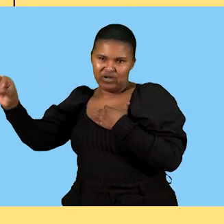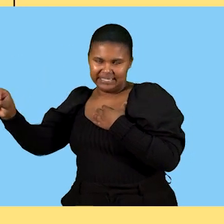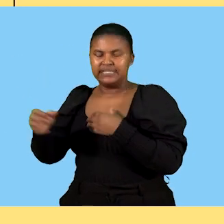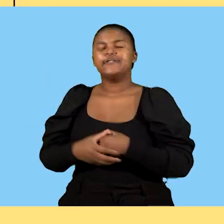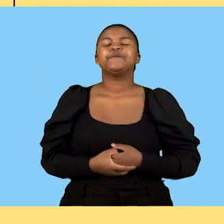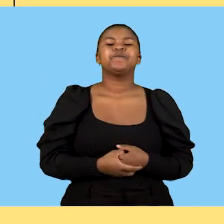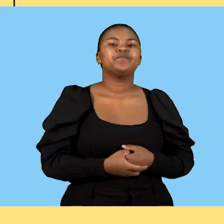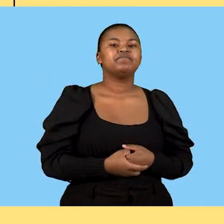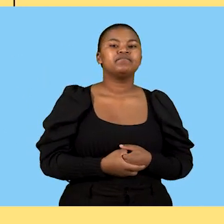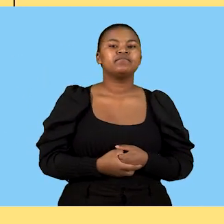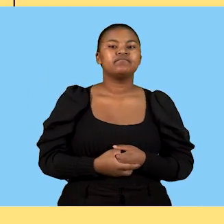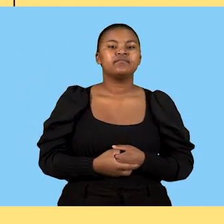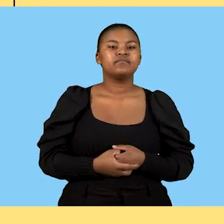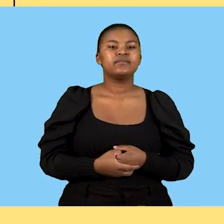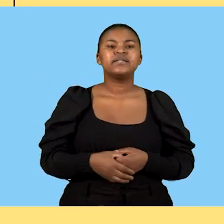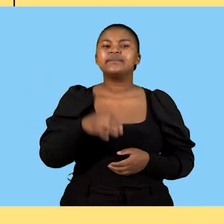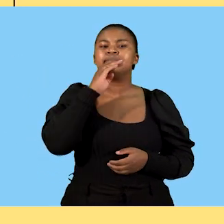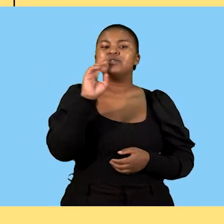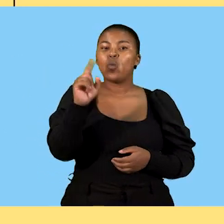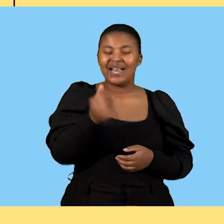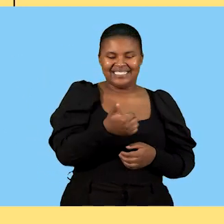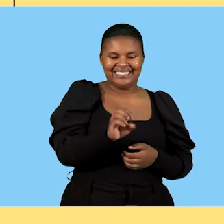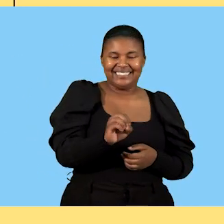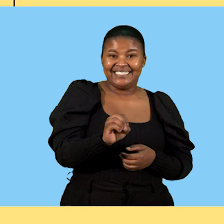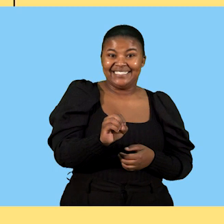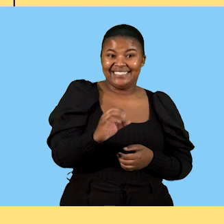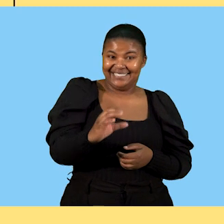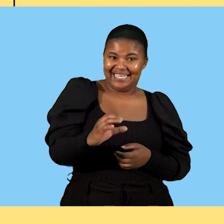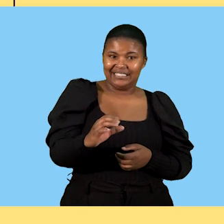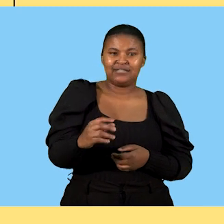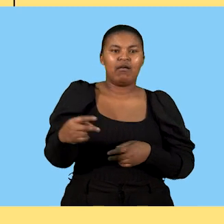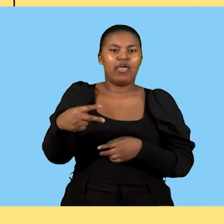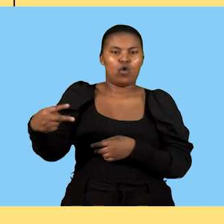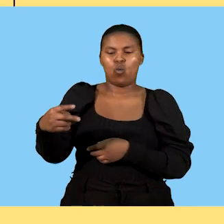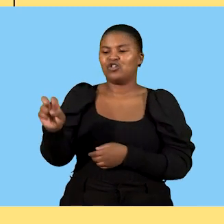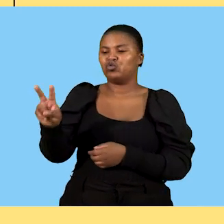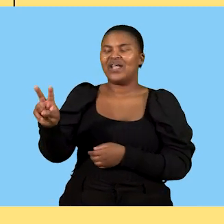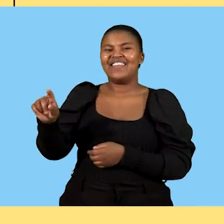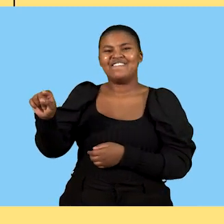25,500. Therefore, here I have 25.5.